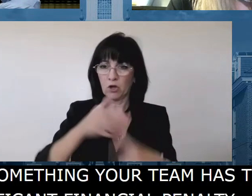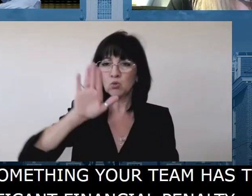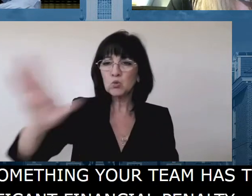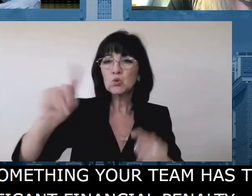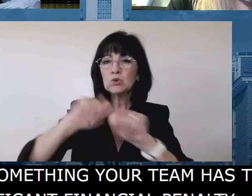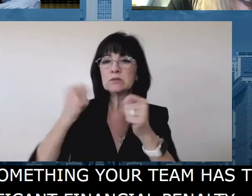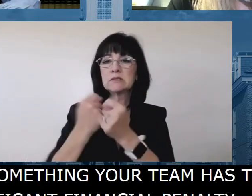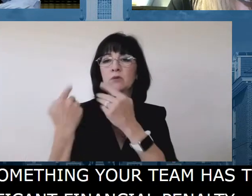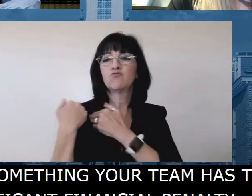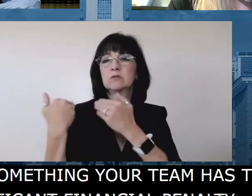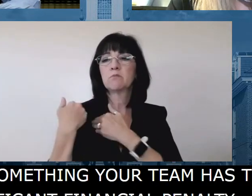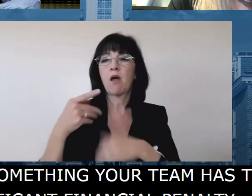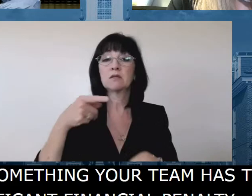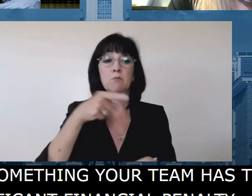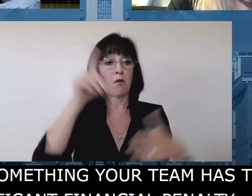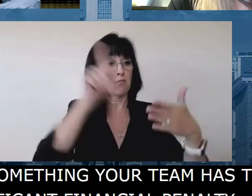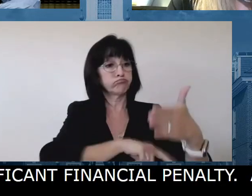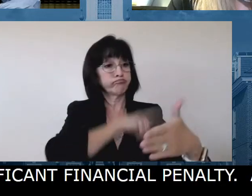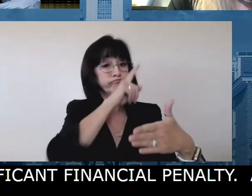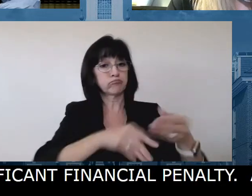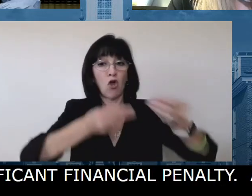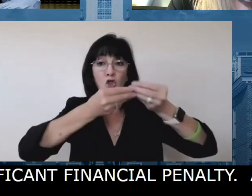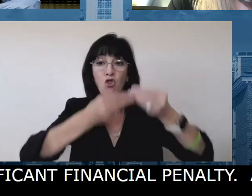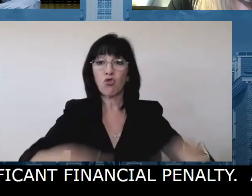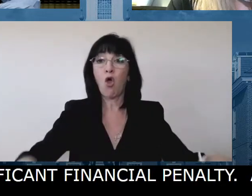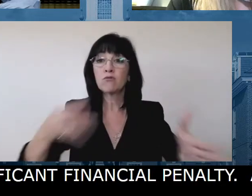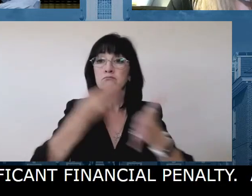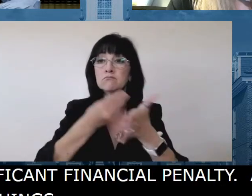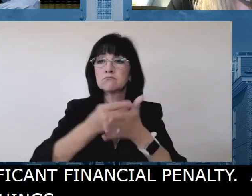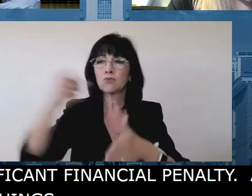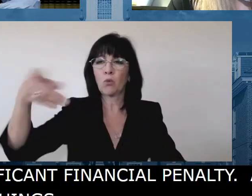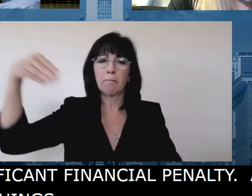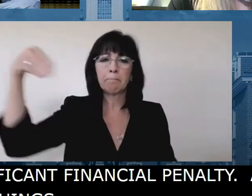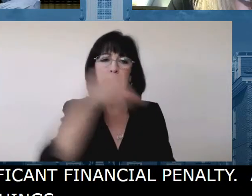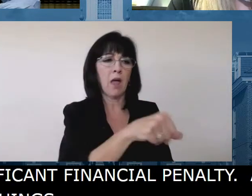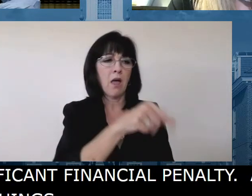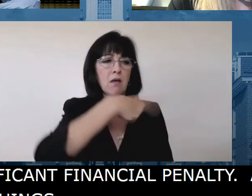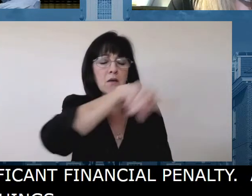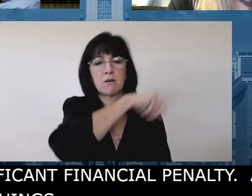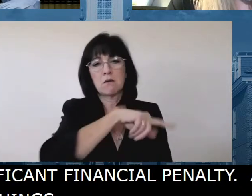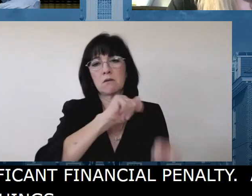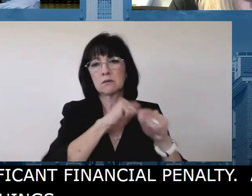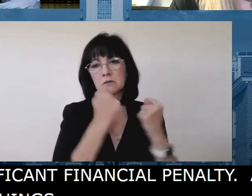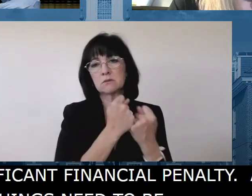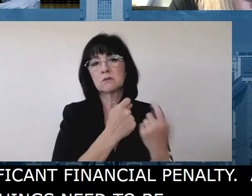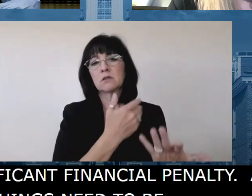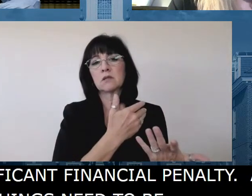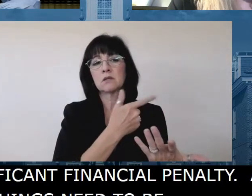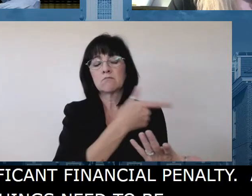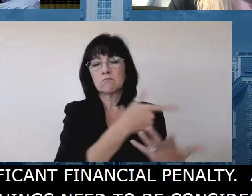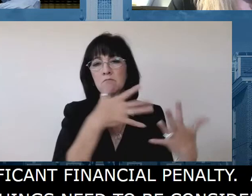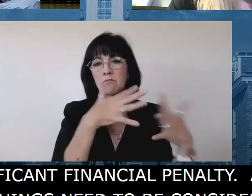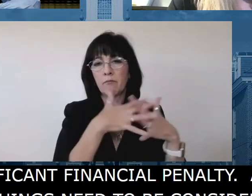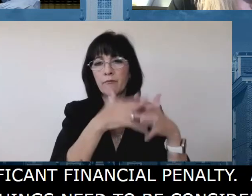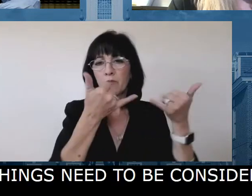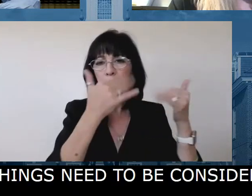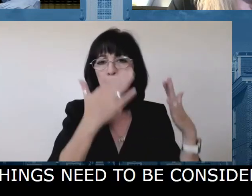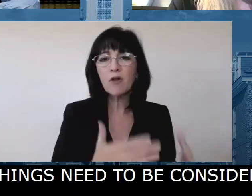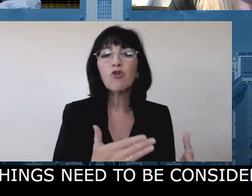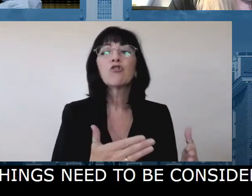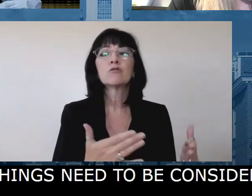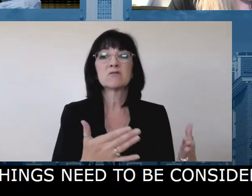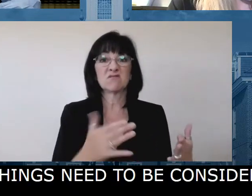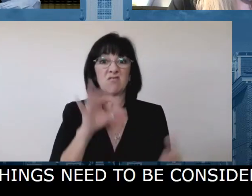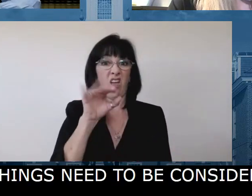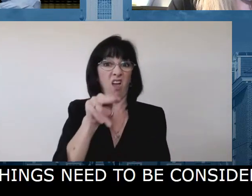think, are things that need to be considered to get more and more people vaccinated. Your point,